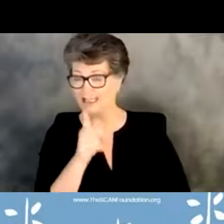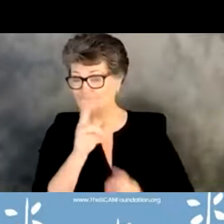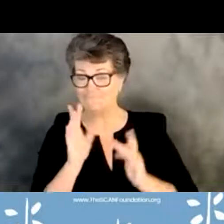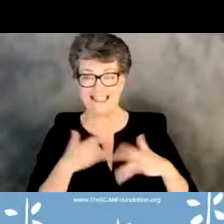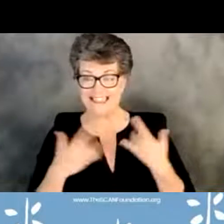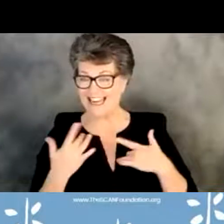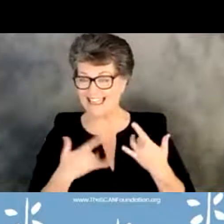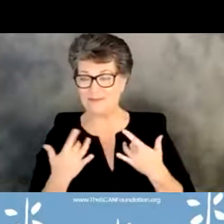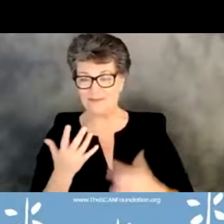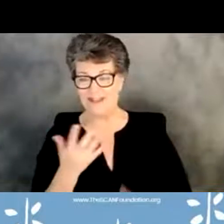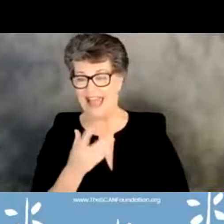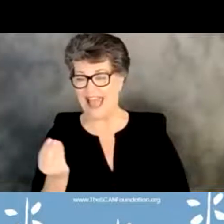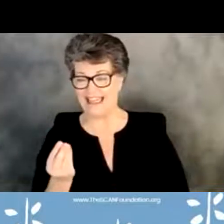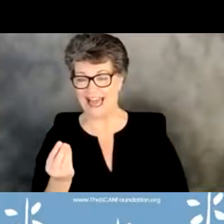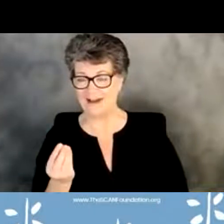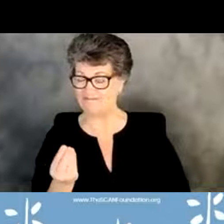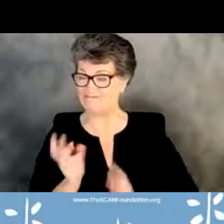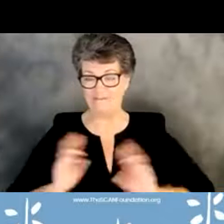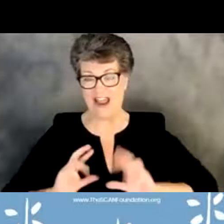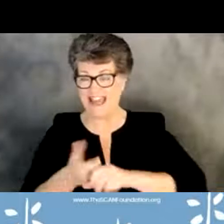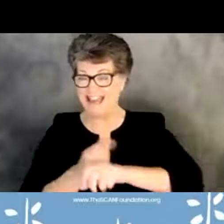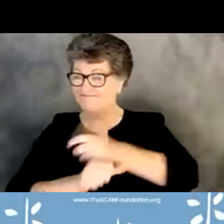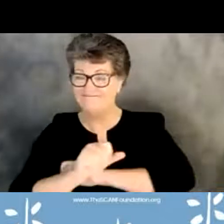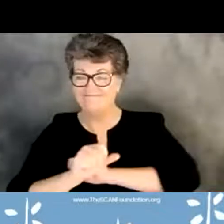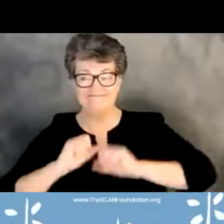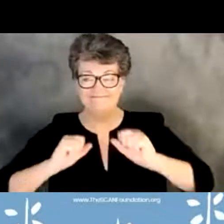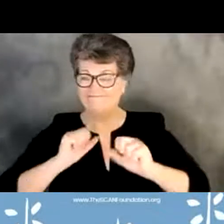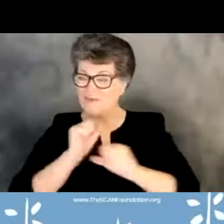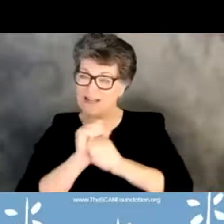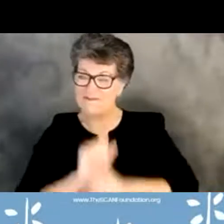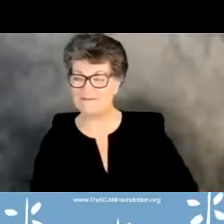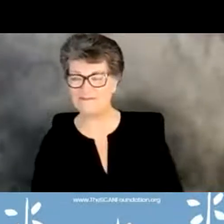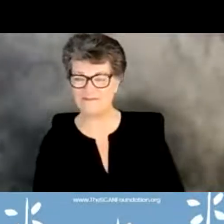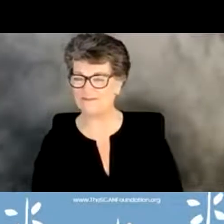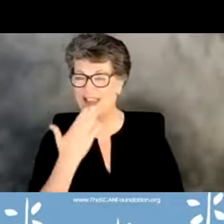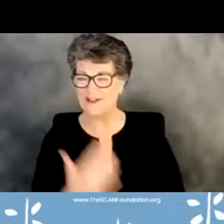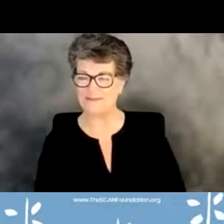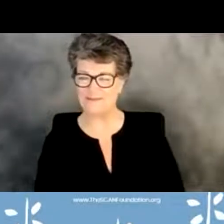and ready to roll up our sleeves and get going. So thank you.